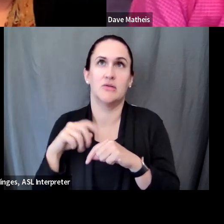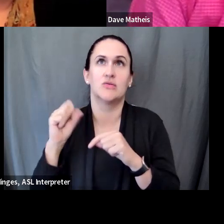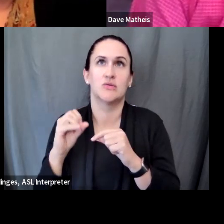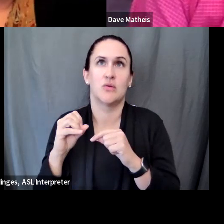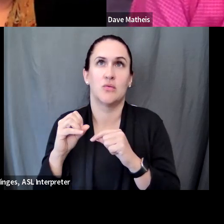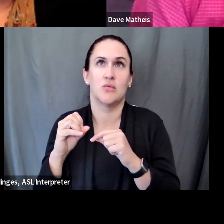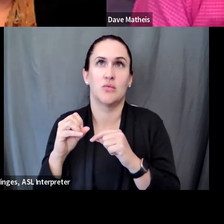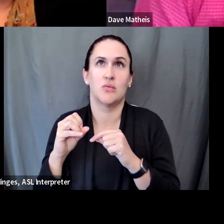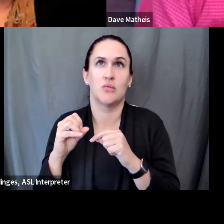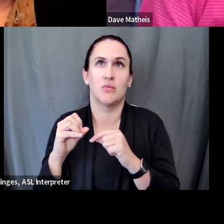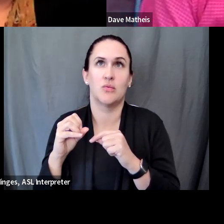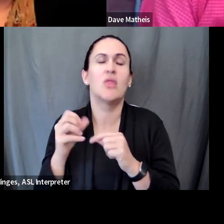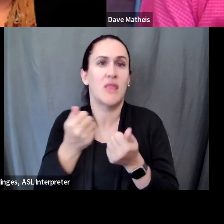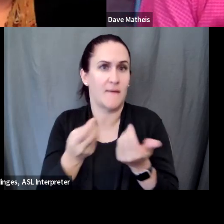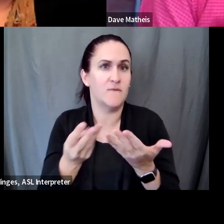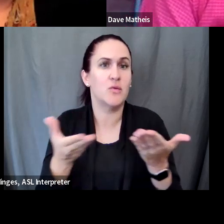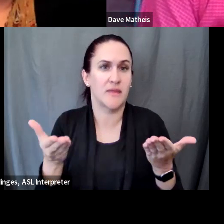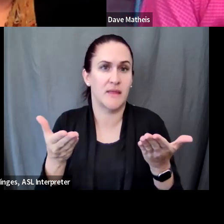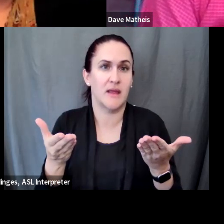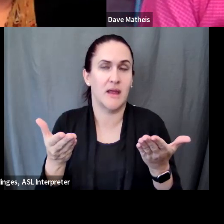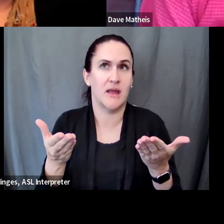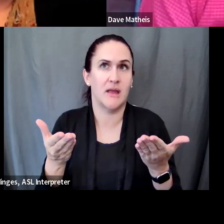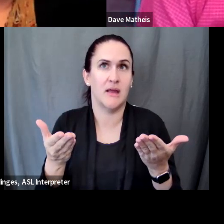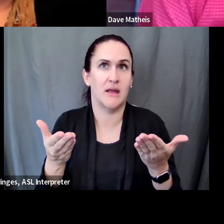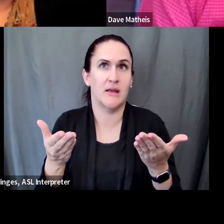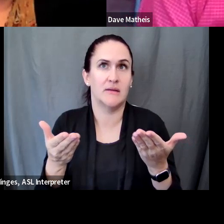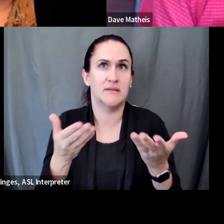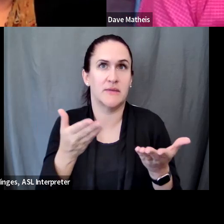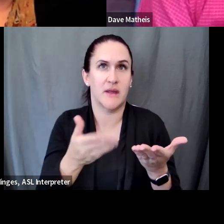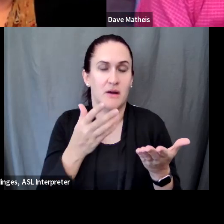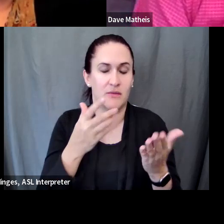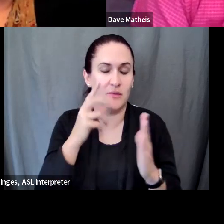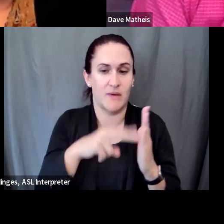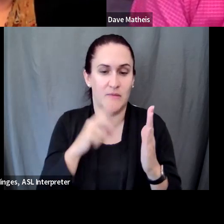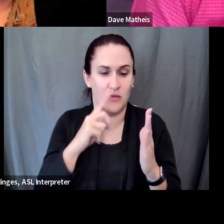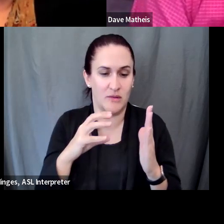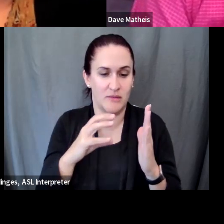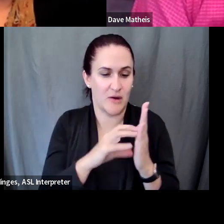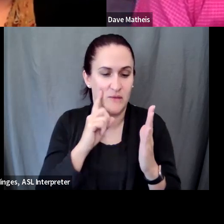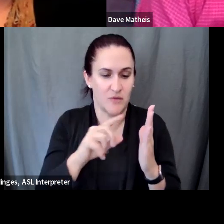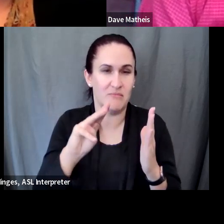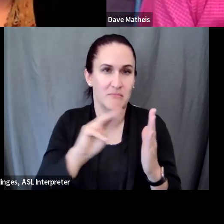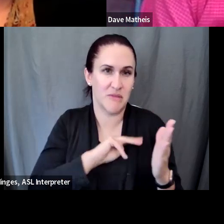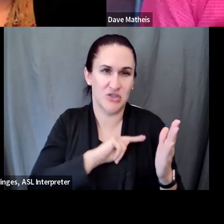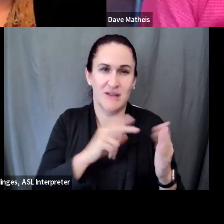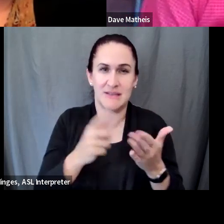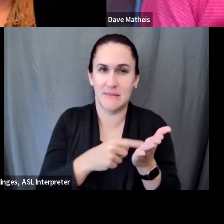thing, and there are a few things, and I left a paragraph for Michelle, so I forget things.